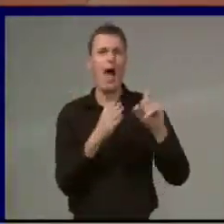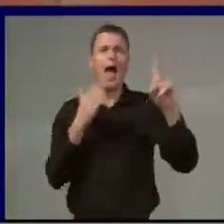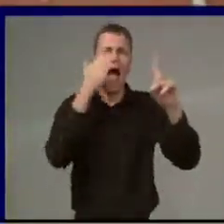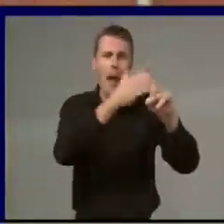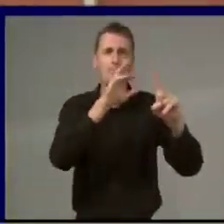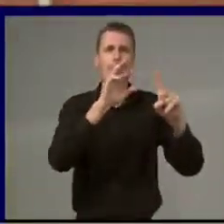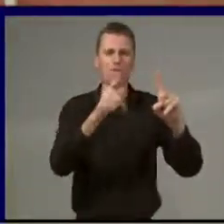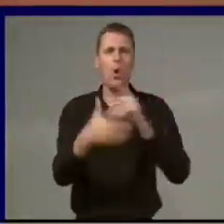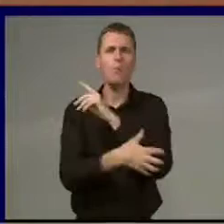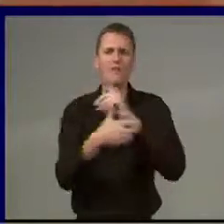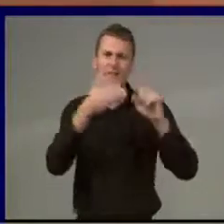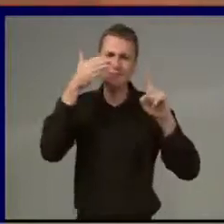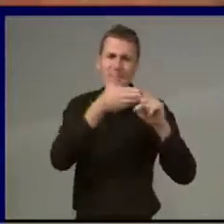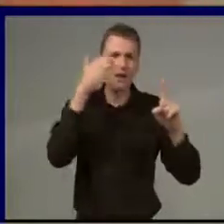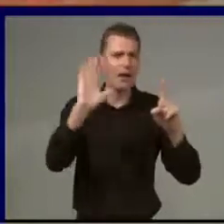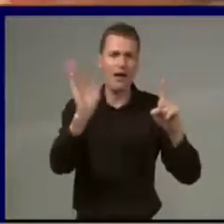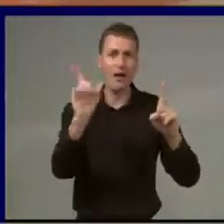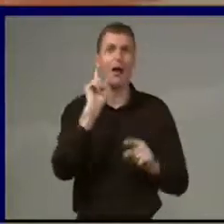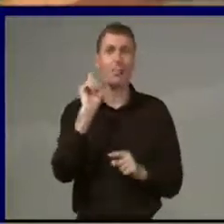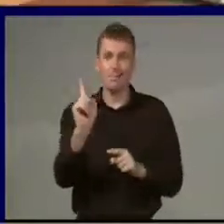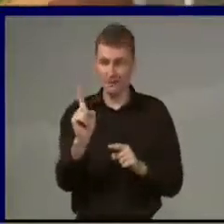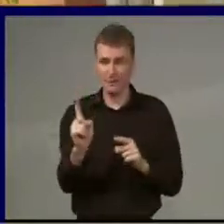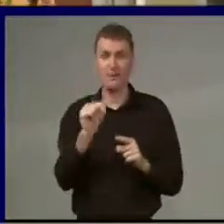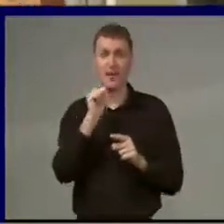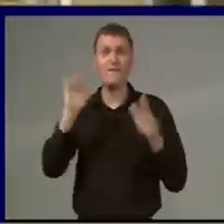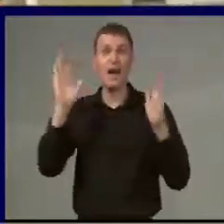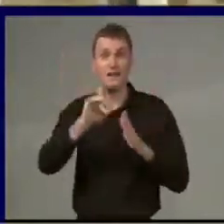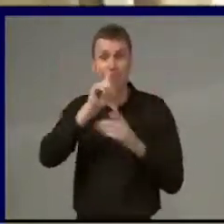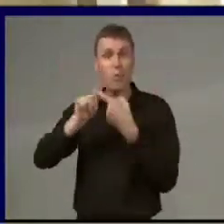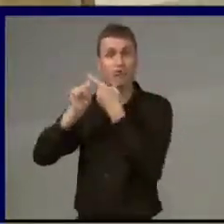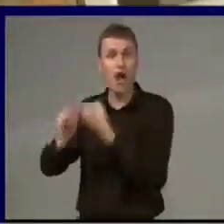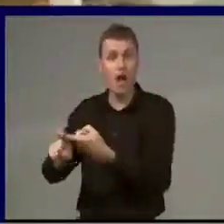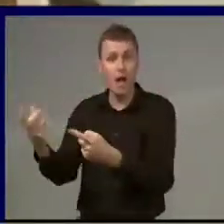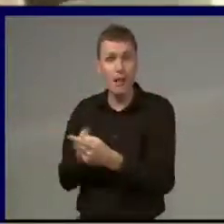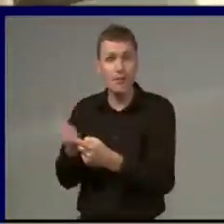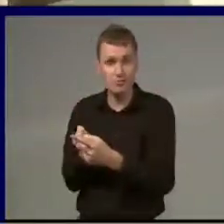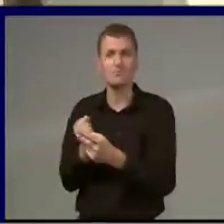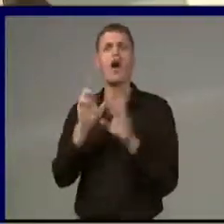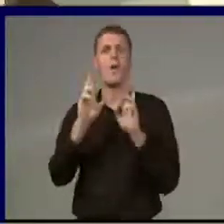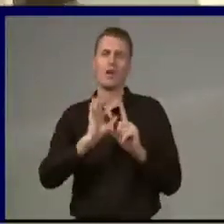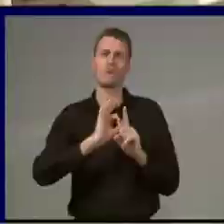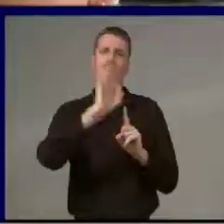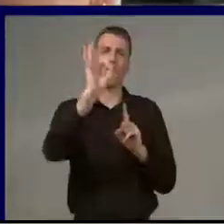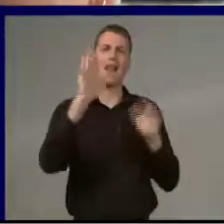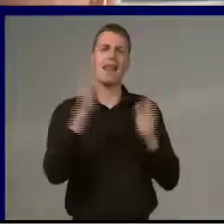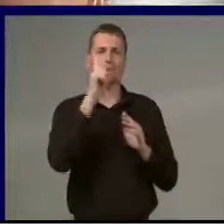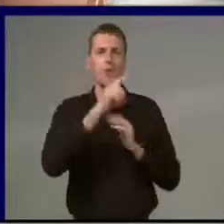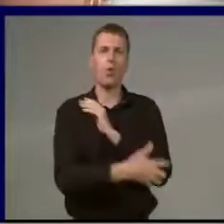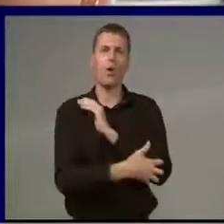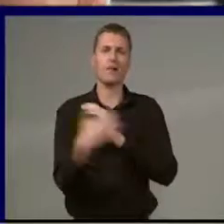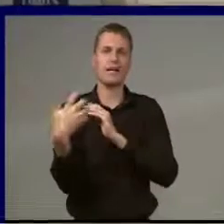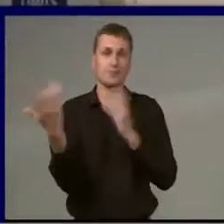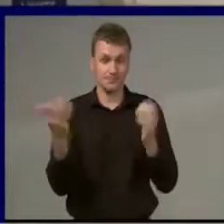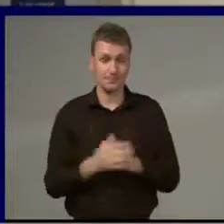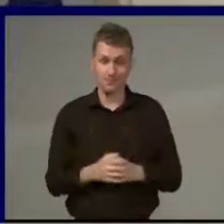but believes reducing the number of people dependent on welfare should improve the situation. I think we're getting worse. We're becoming a lot more